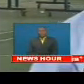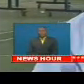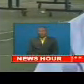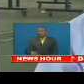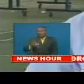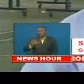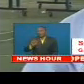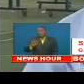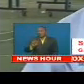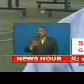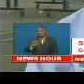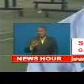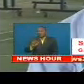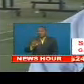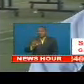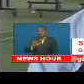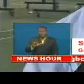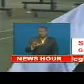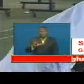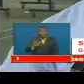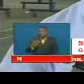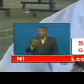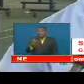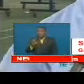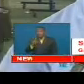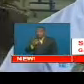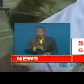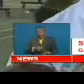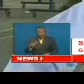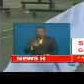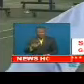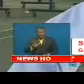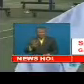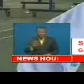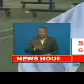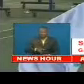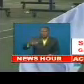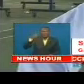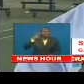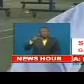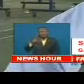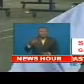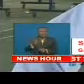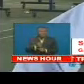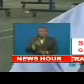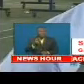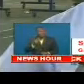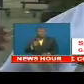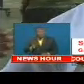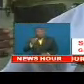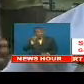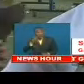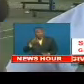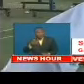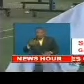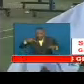2003, we were the first, you know, discipline to win medal for Ghana. We went to Kenya, we won gold in the women's team. This